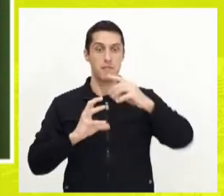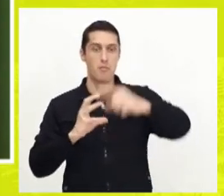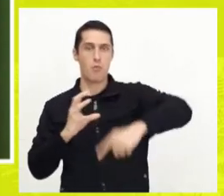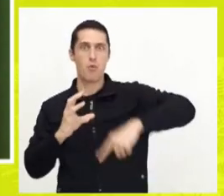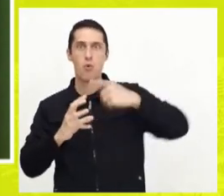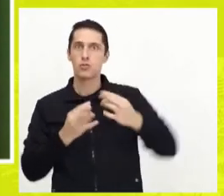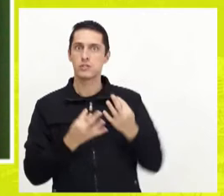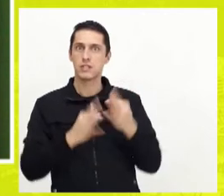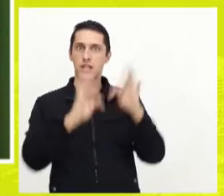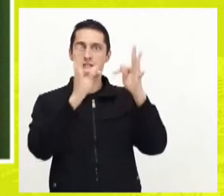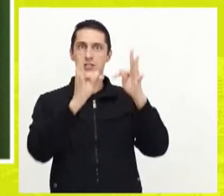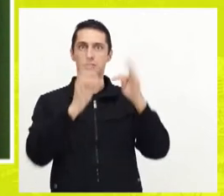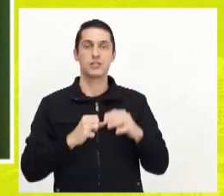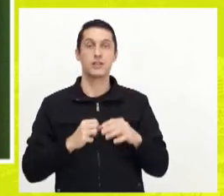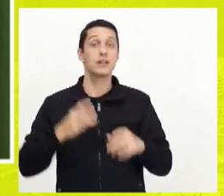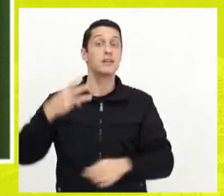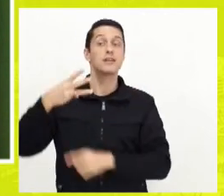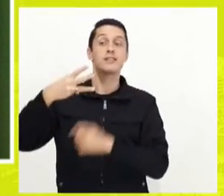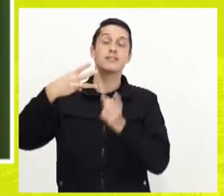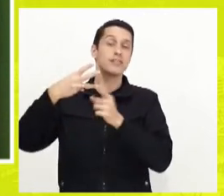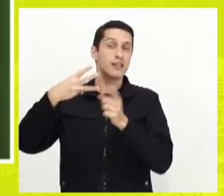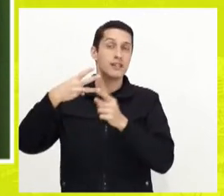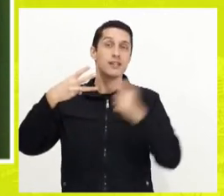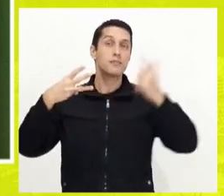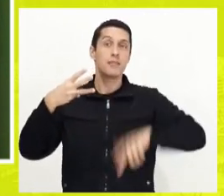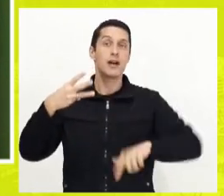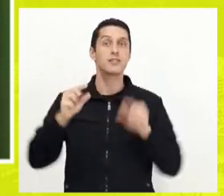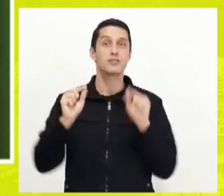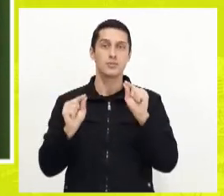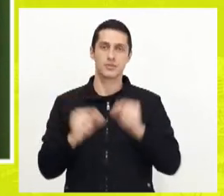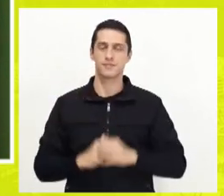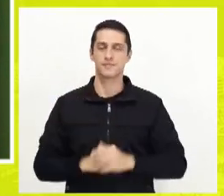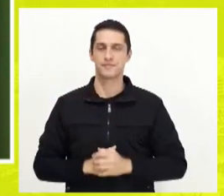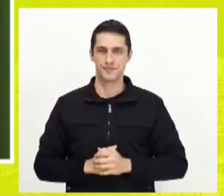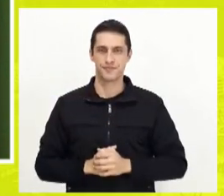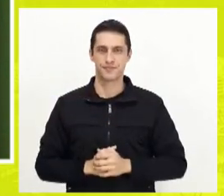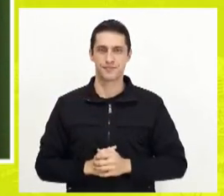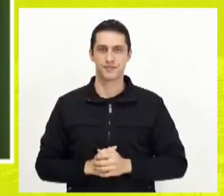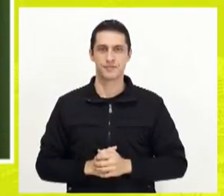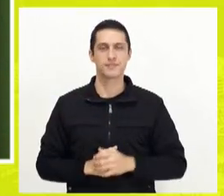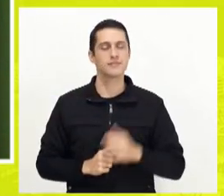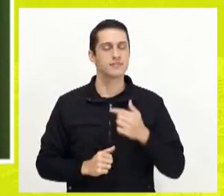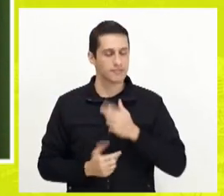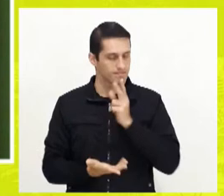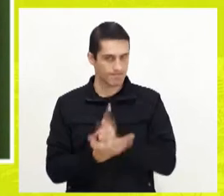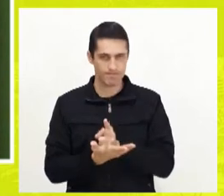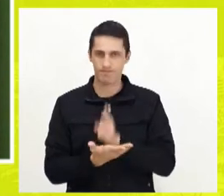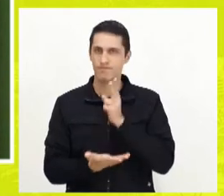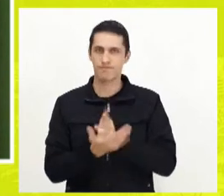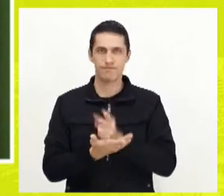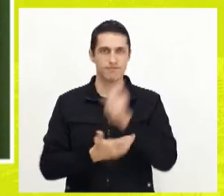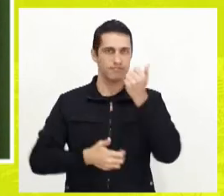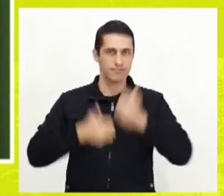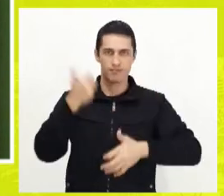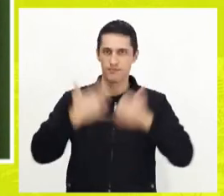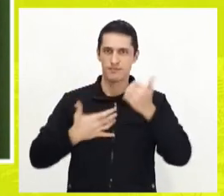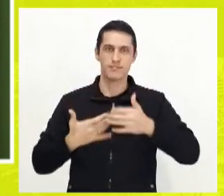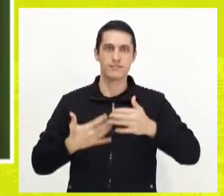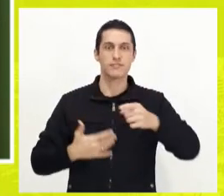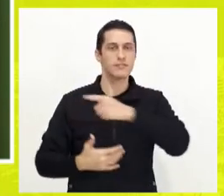technology world and third but not least i have been repeating for a long time we have